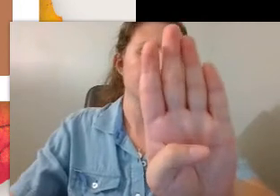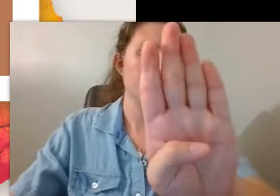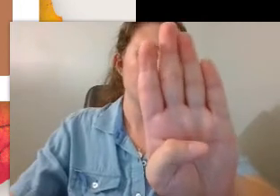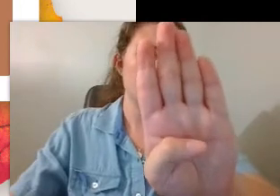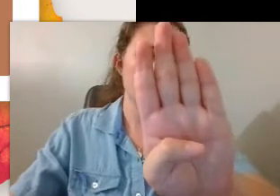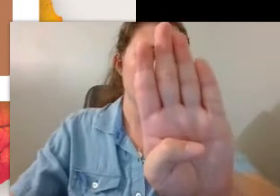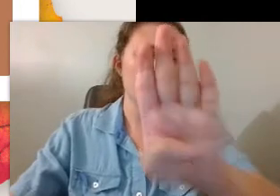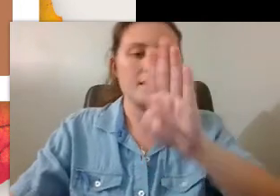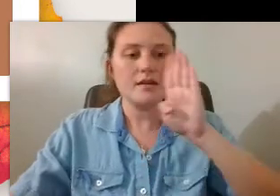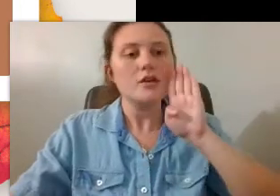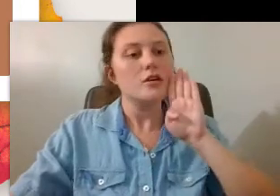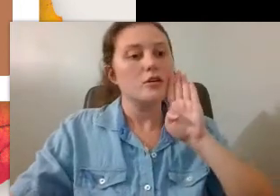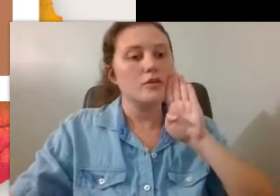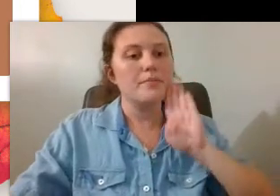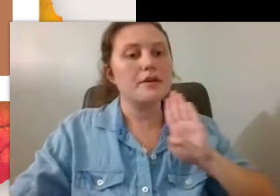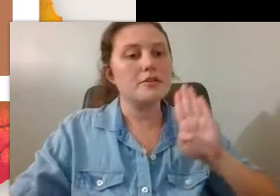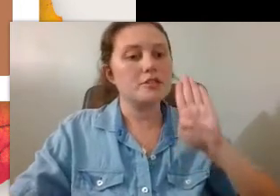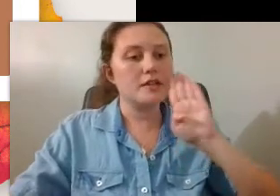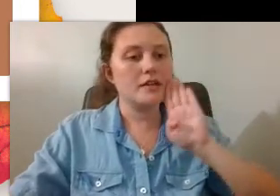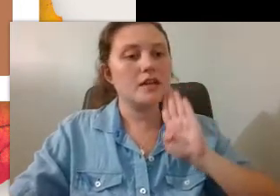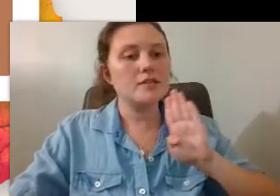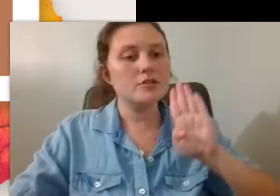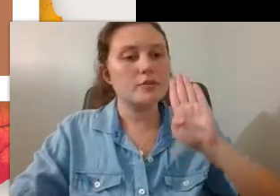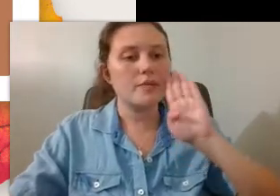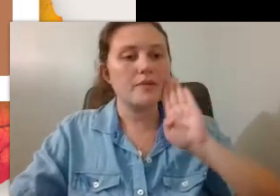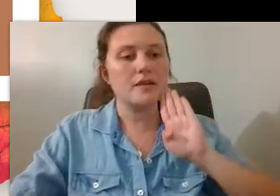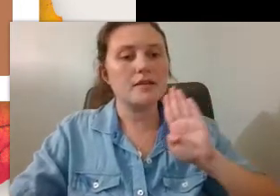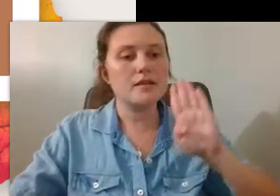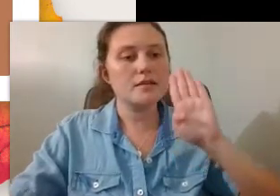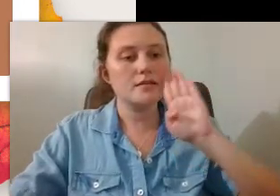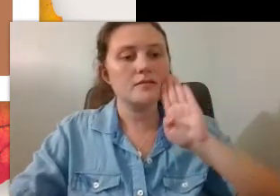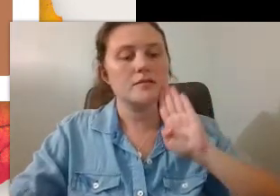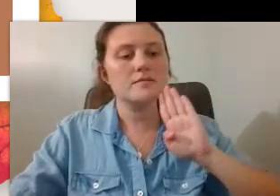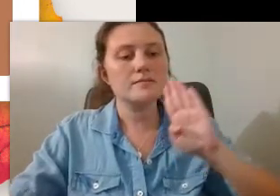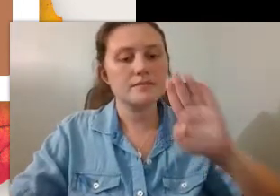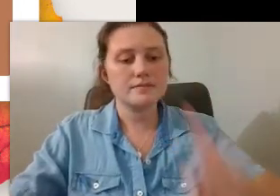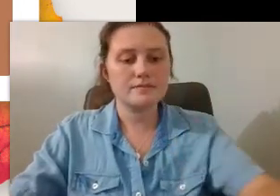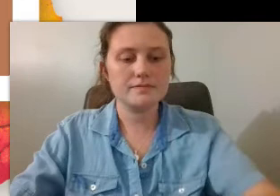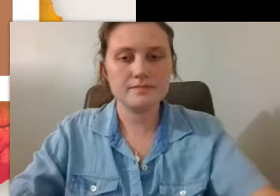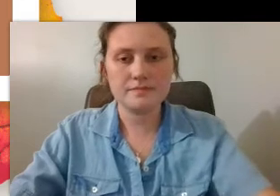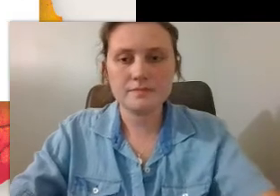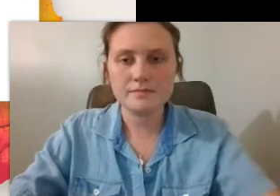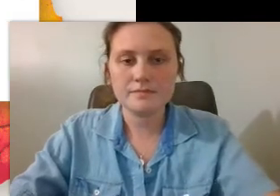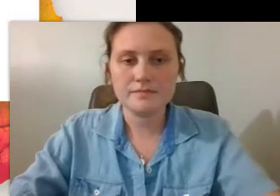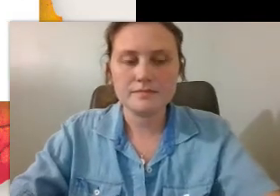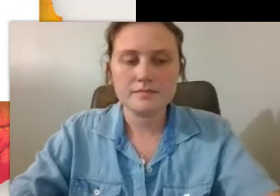Brown. Another B right by your chin and swipe it like this.